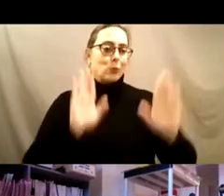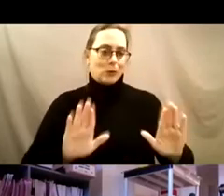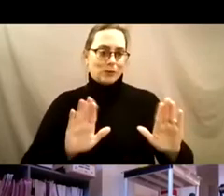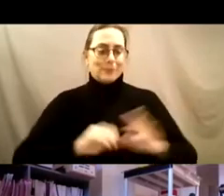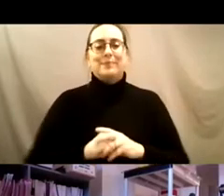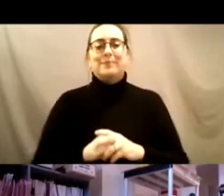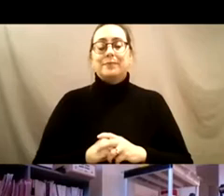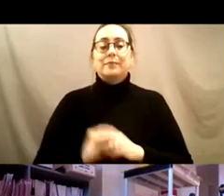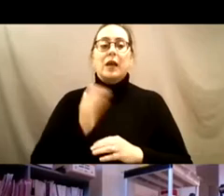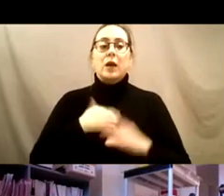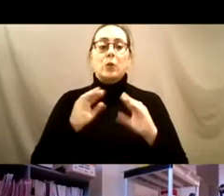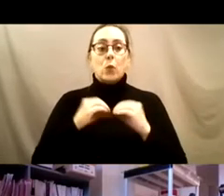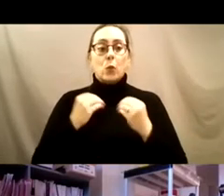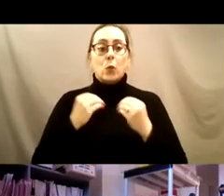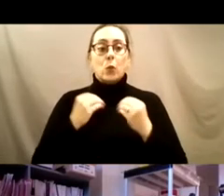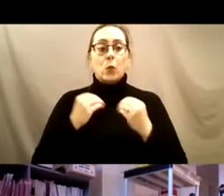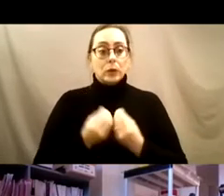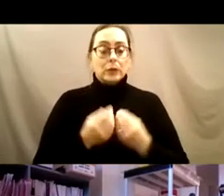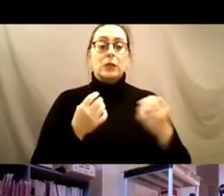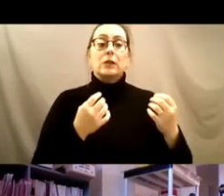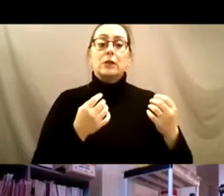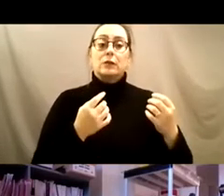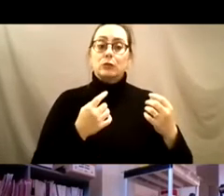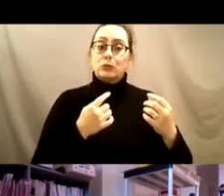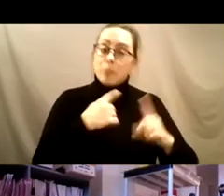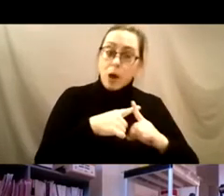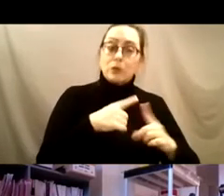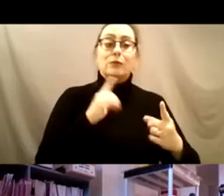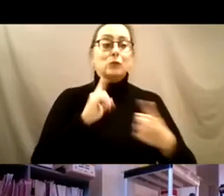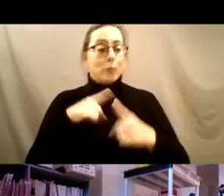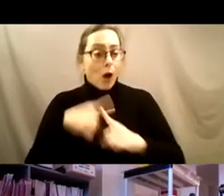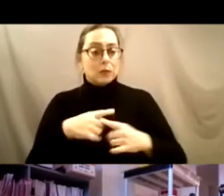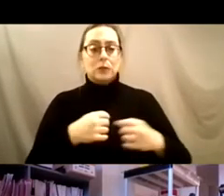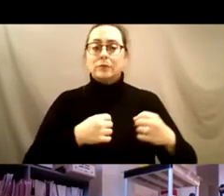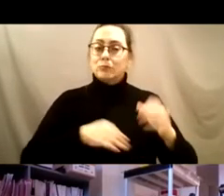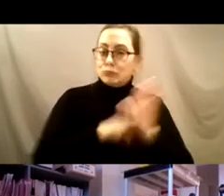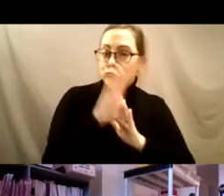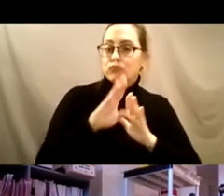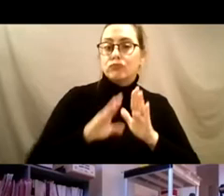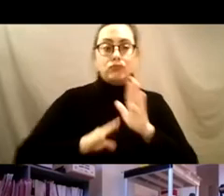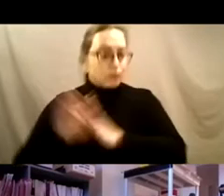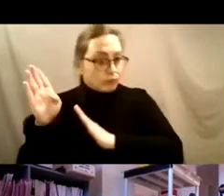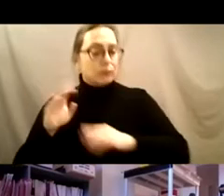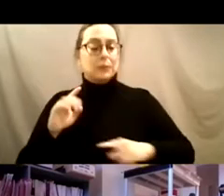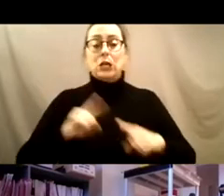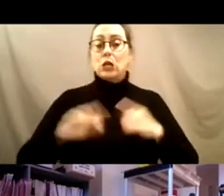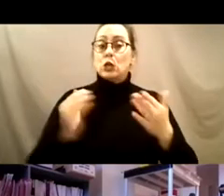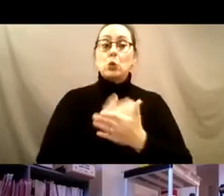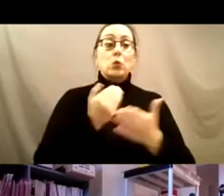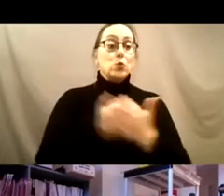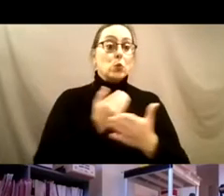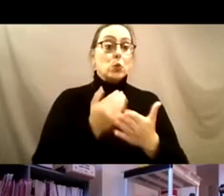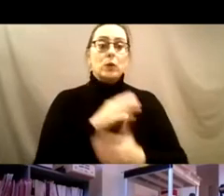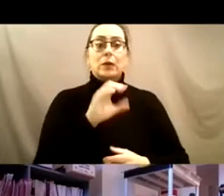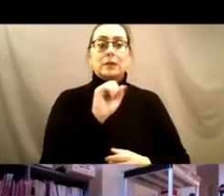Our organization is moving from strength to strength. We have been successful in running new initiatives such as our